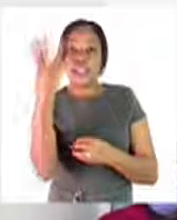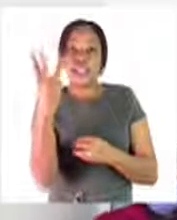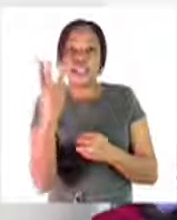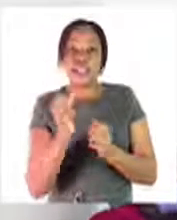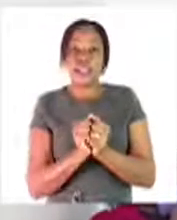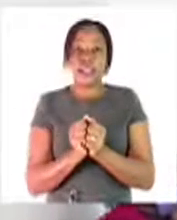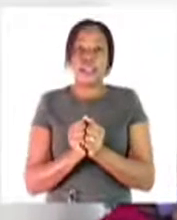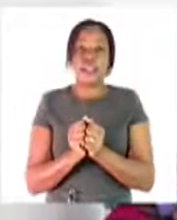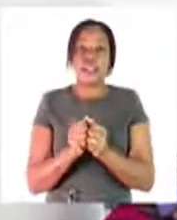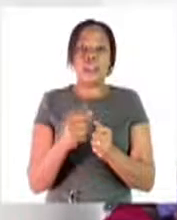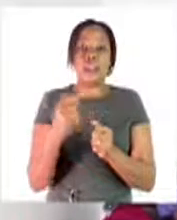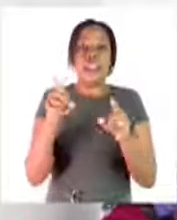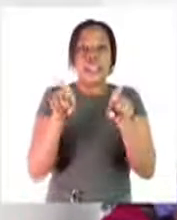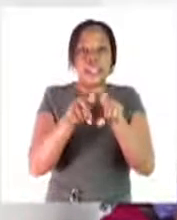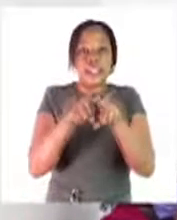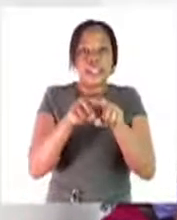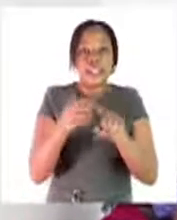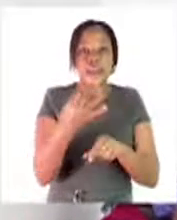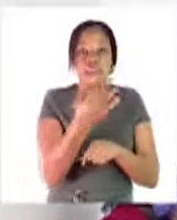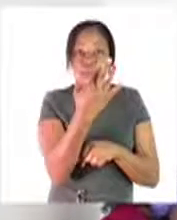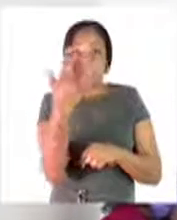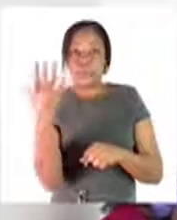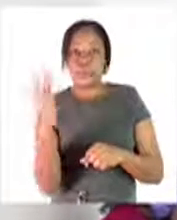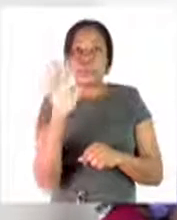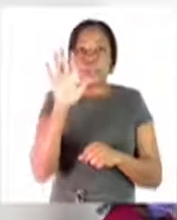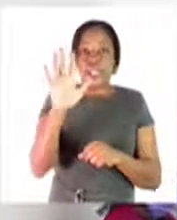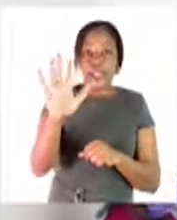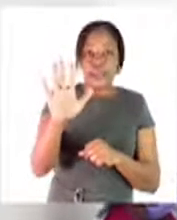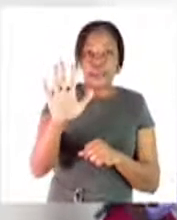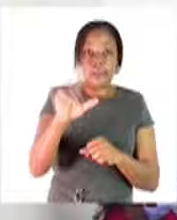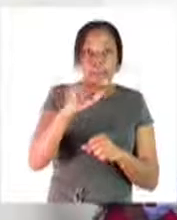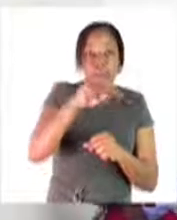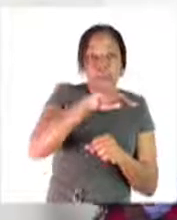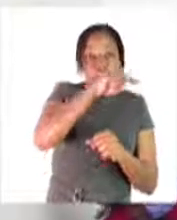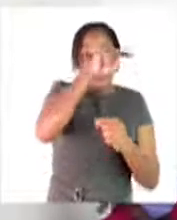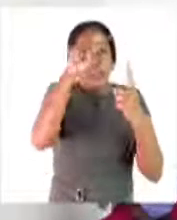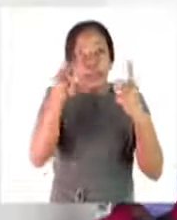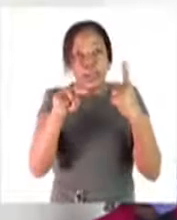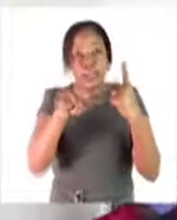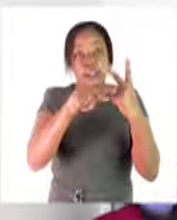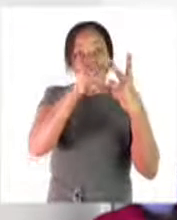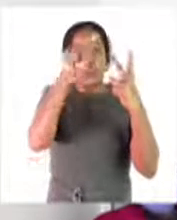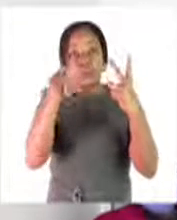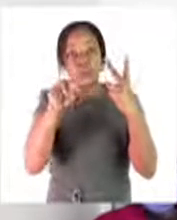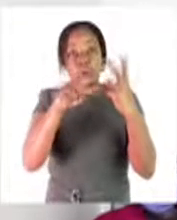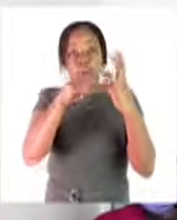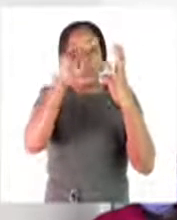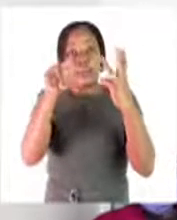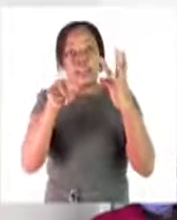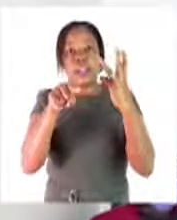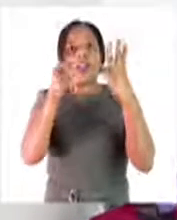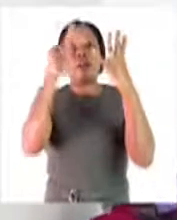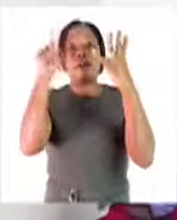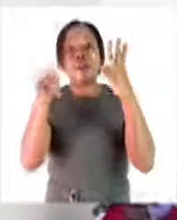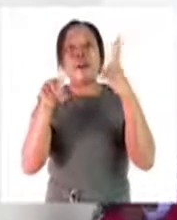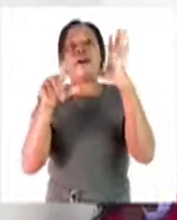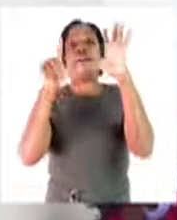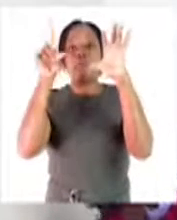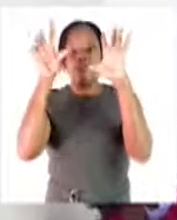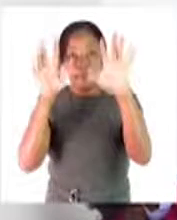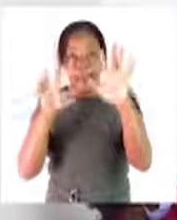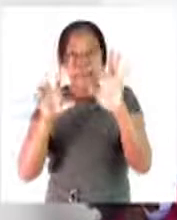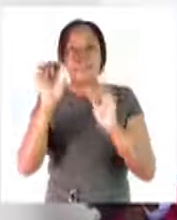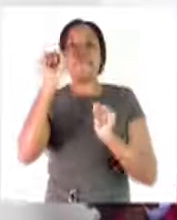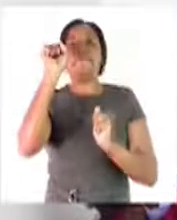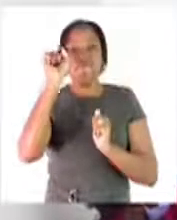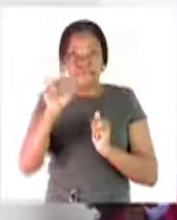same way. If you are counting in 5, then you have to skip 4 numbers. You count the 5th one. So you